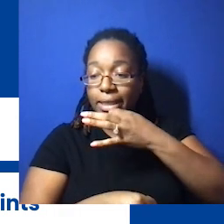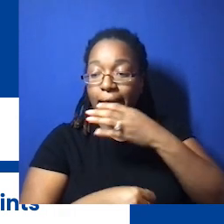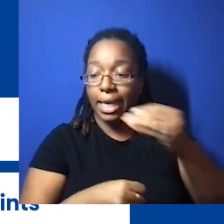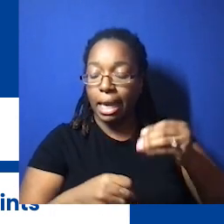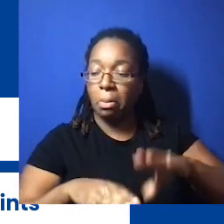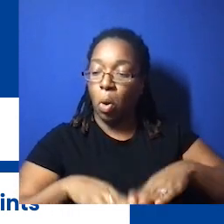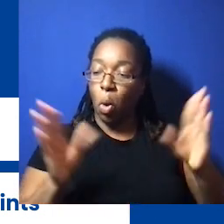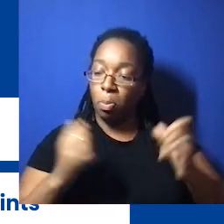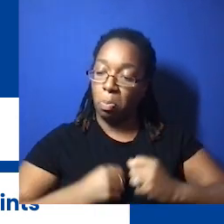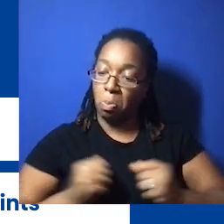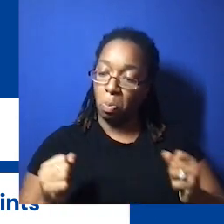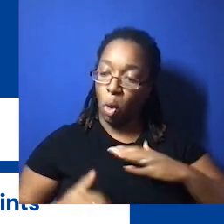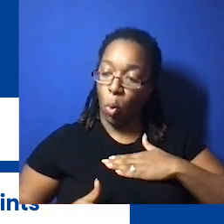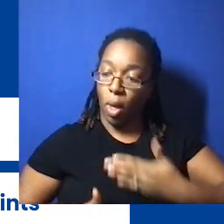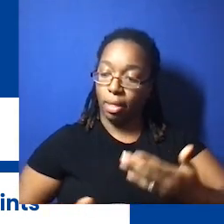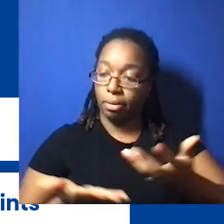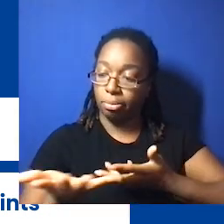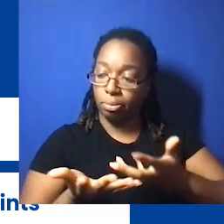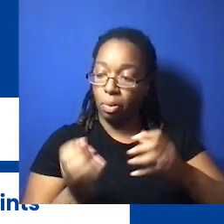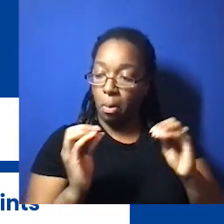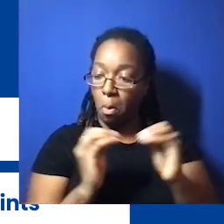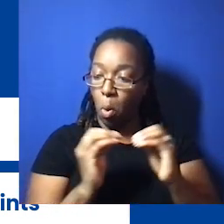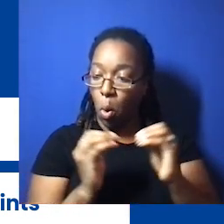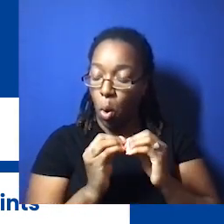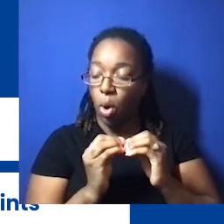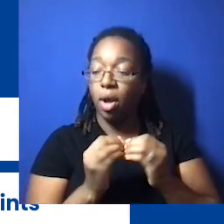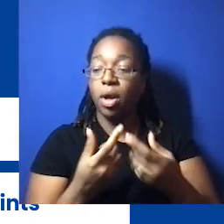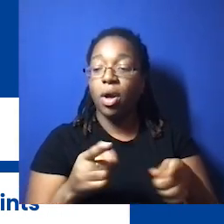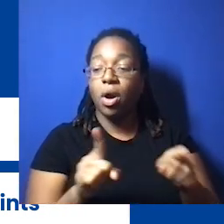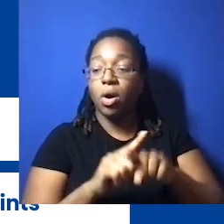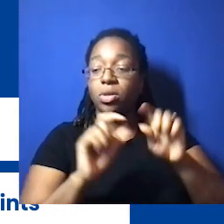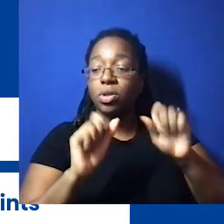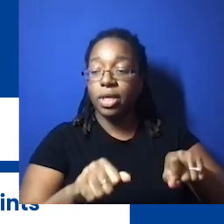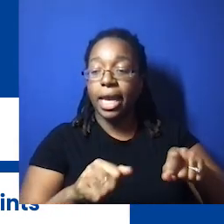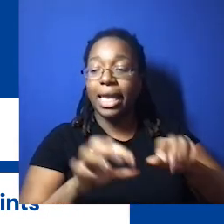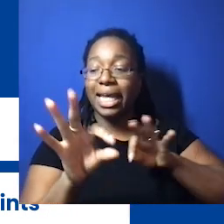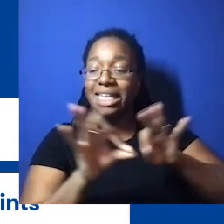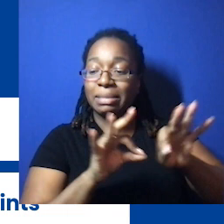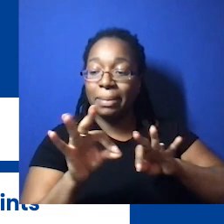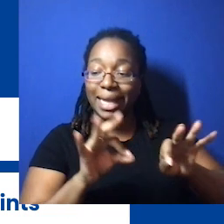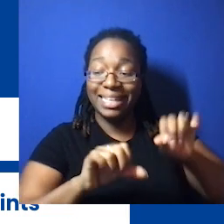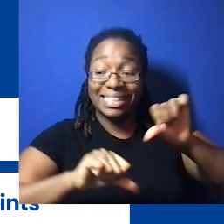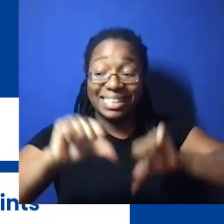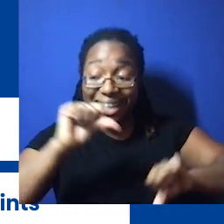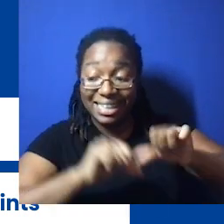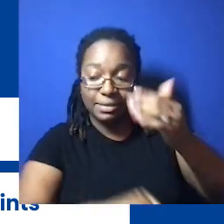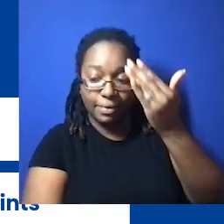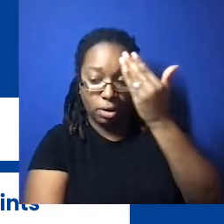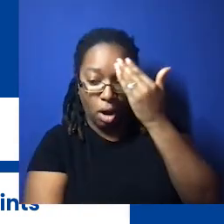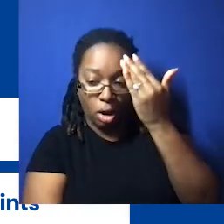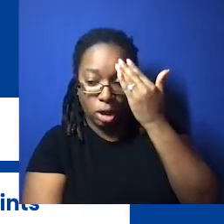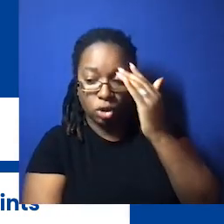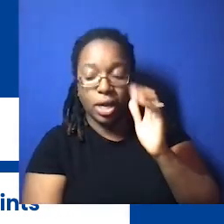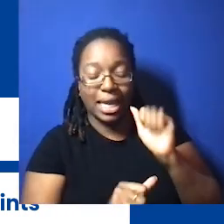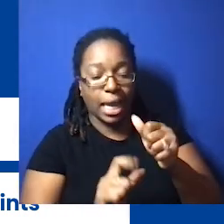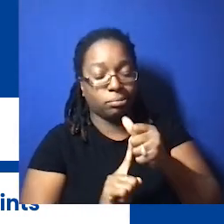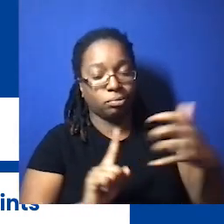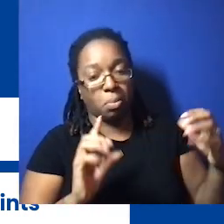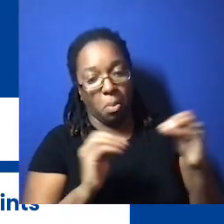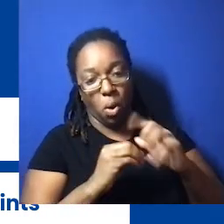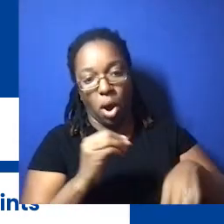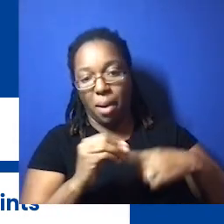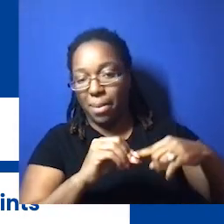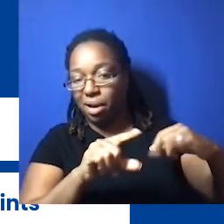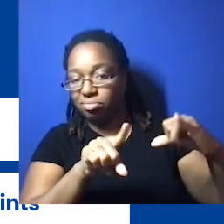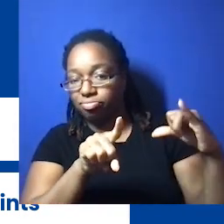then finally, the ability to convey scientific knowledge in broader non-scientific contexts. So again, when you're prepping your